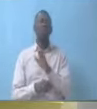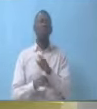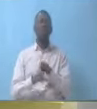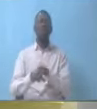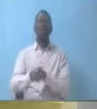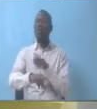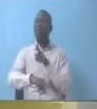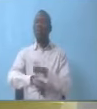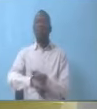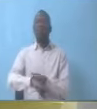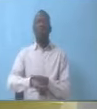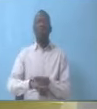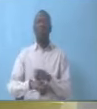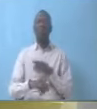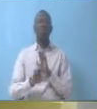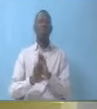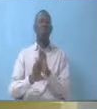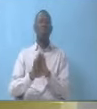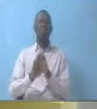choosing to do it all the way from